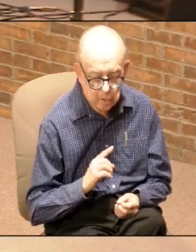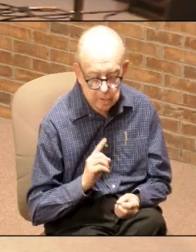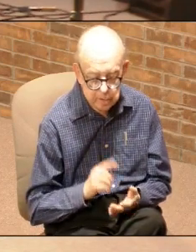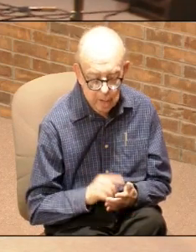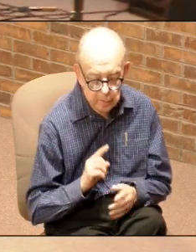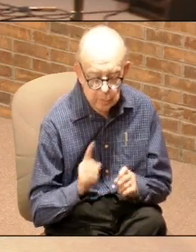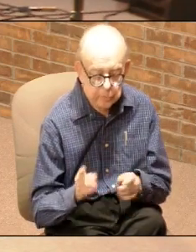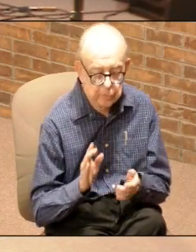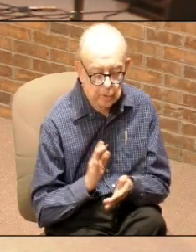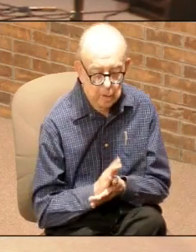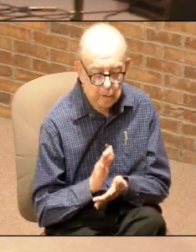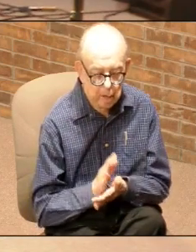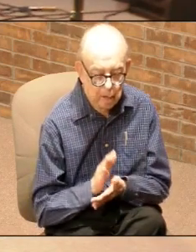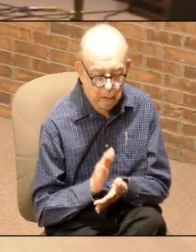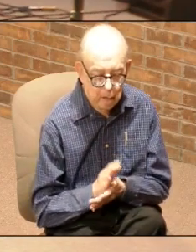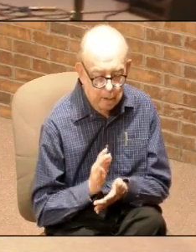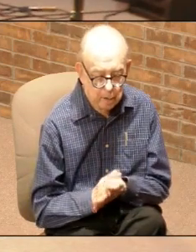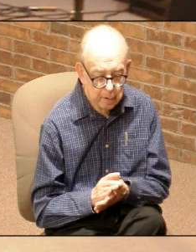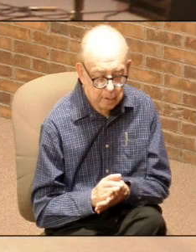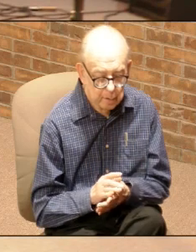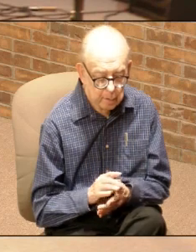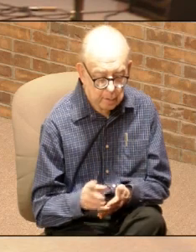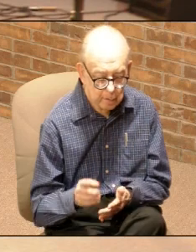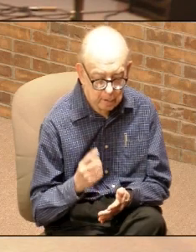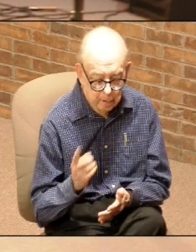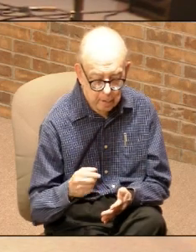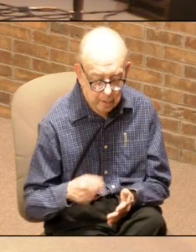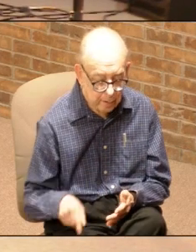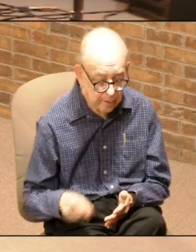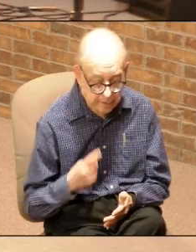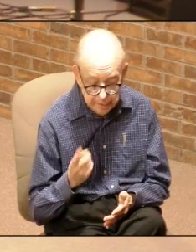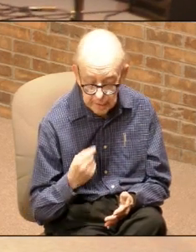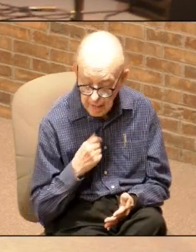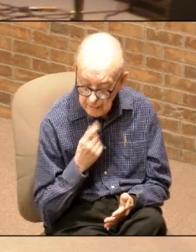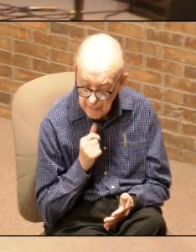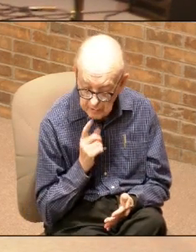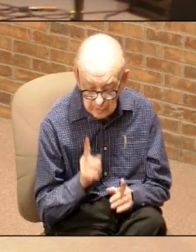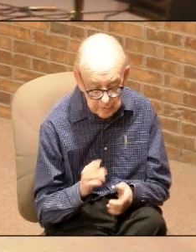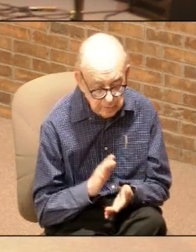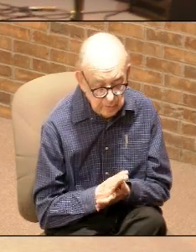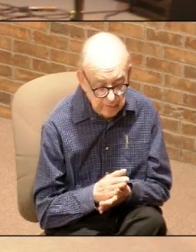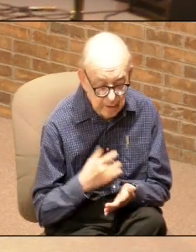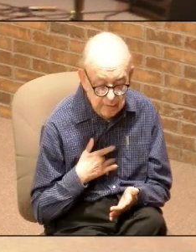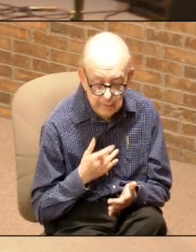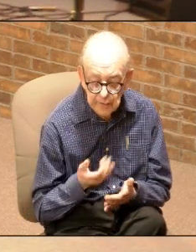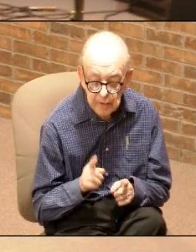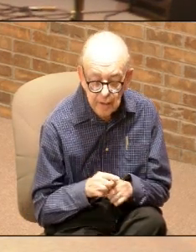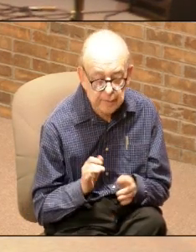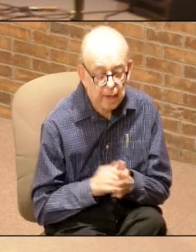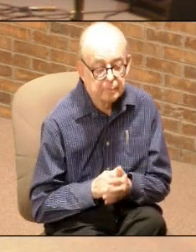to school, do they just say, "I ain't going today, I don't feel like it"?